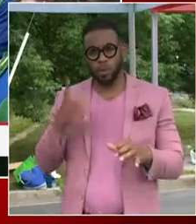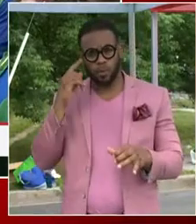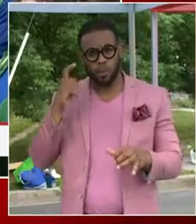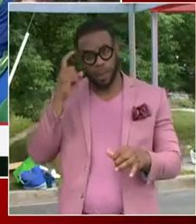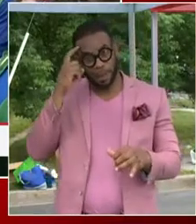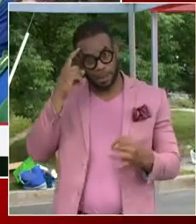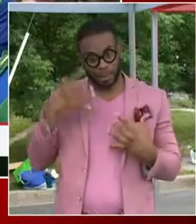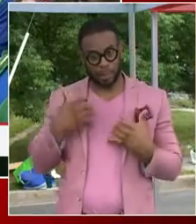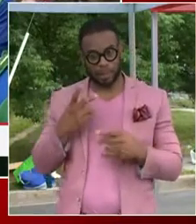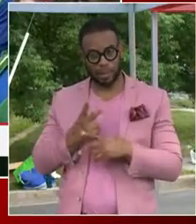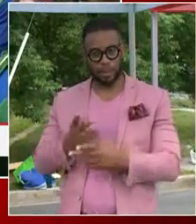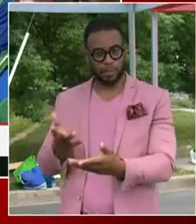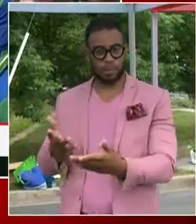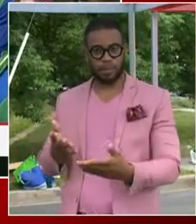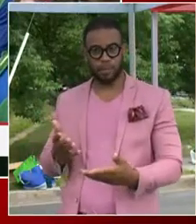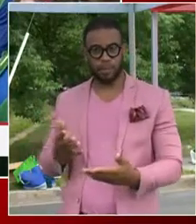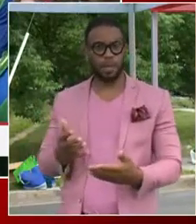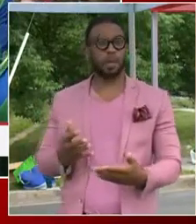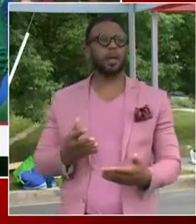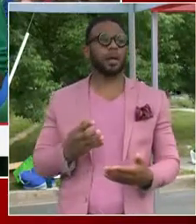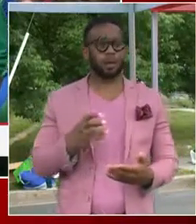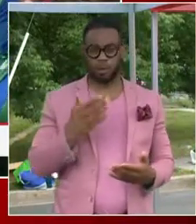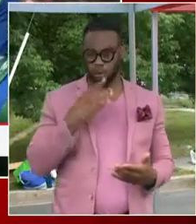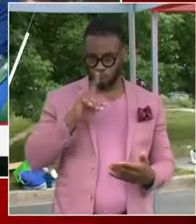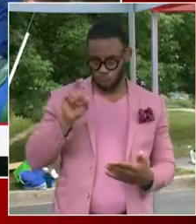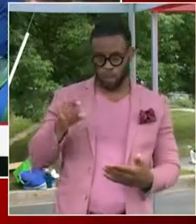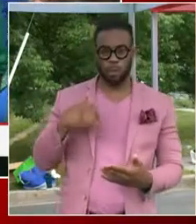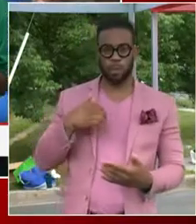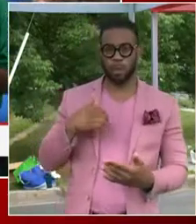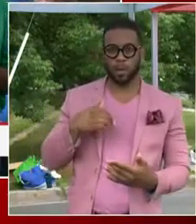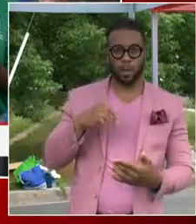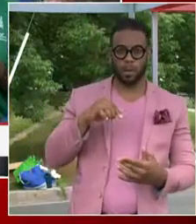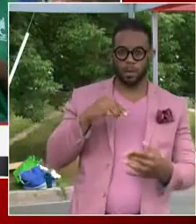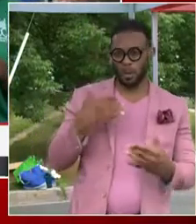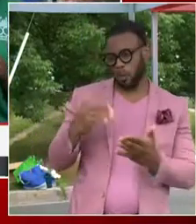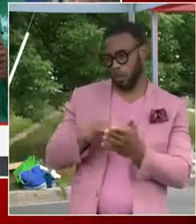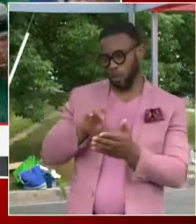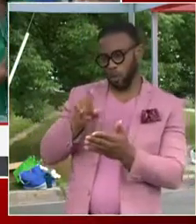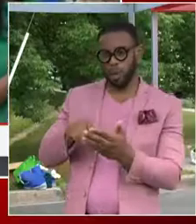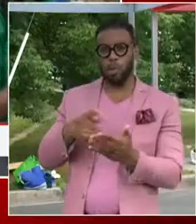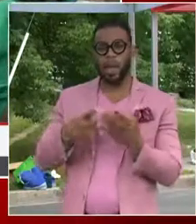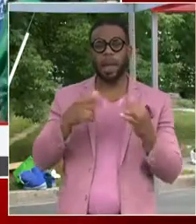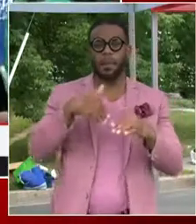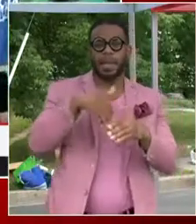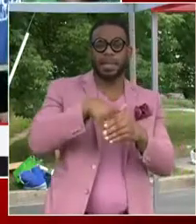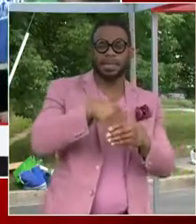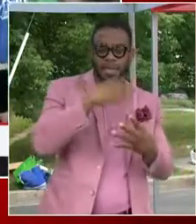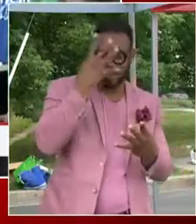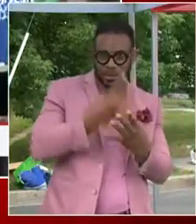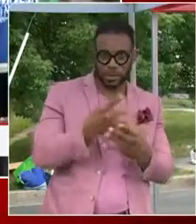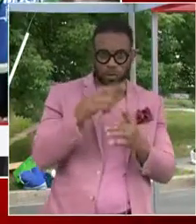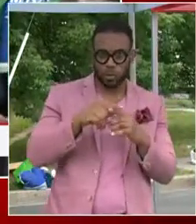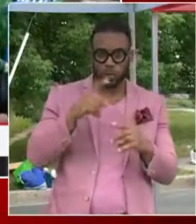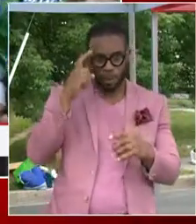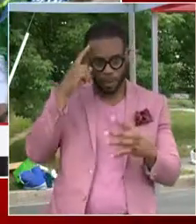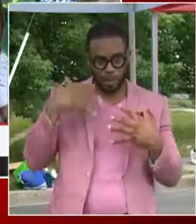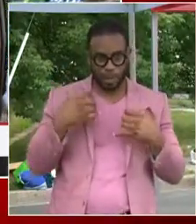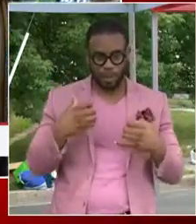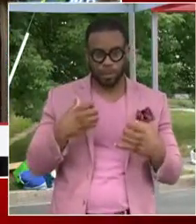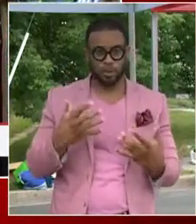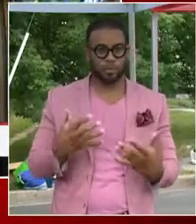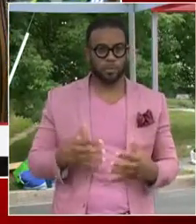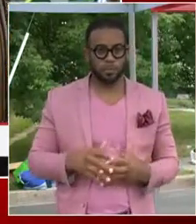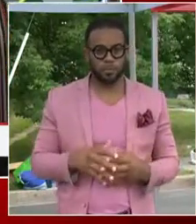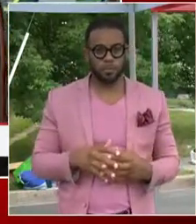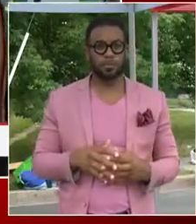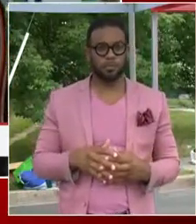doing mentally to keep them going? Well, we have been able, the question was what's happening on the inside of the jail to keep people